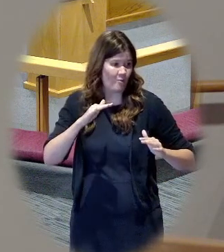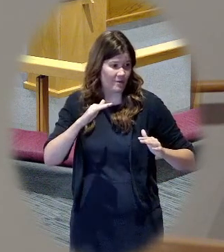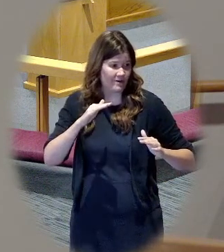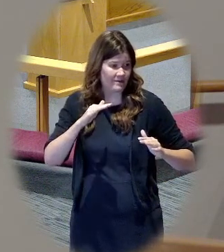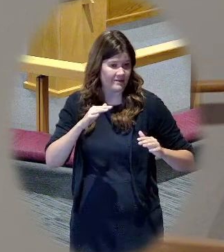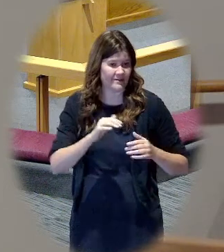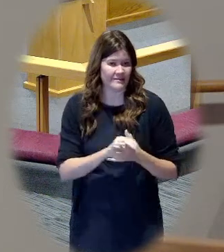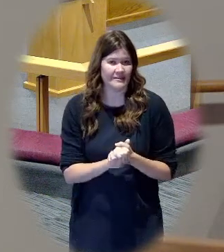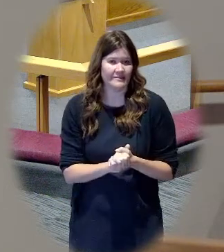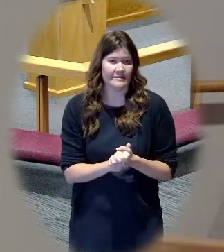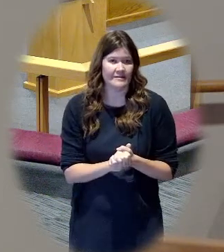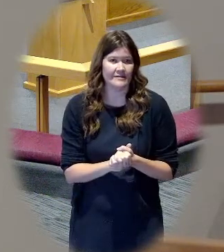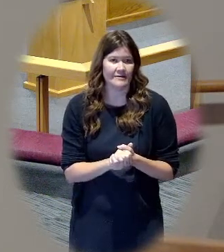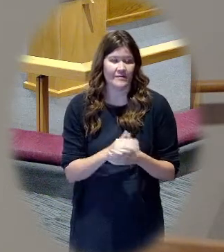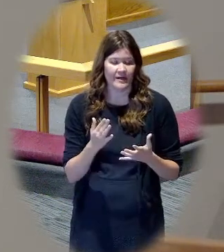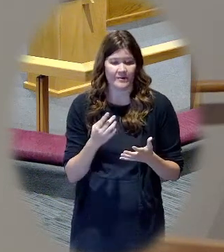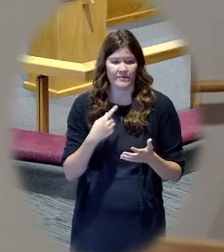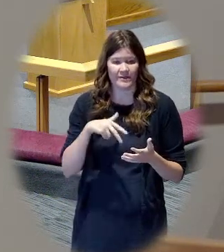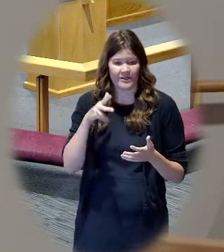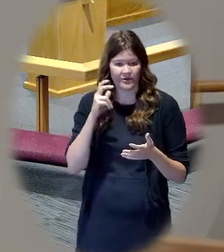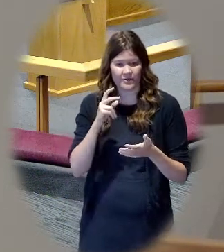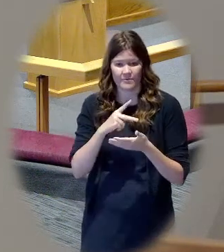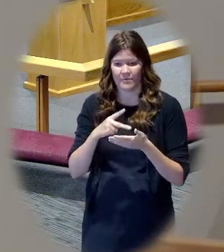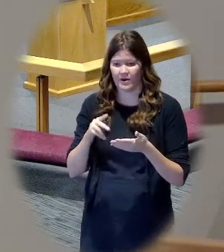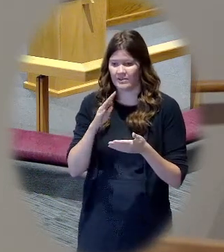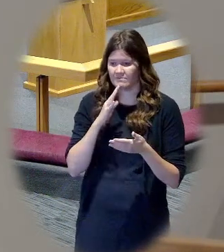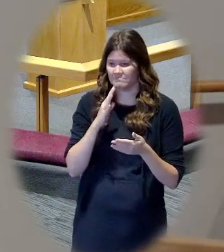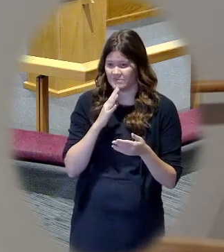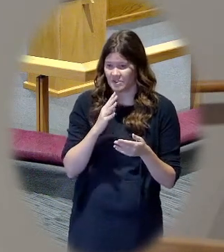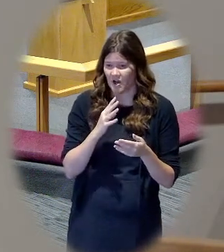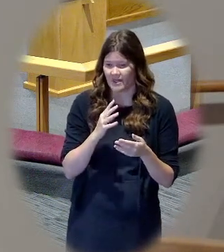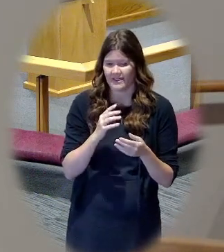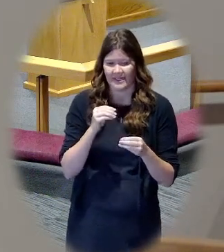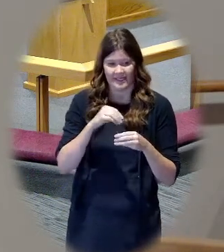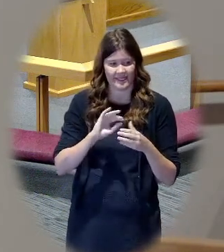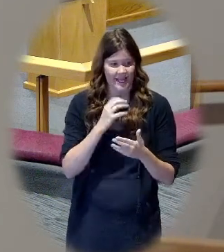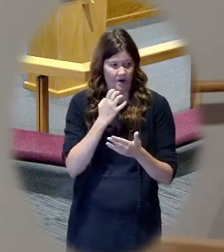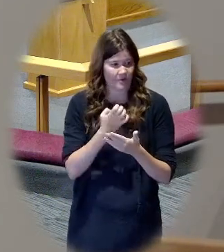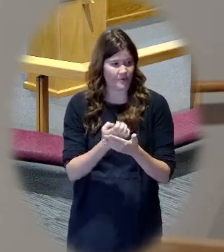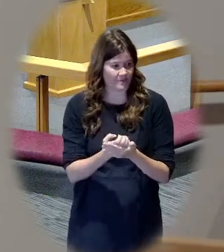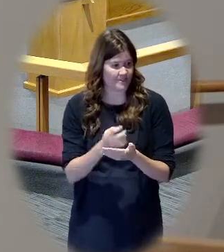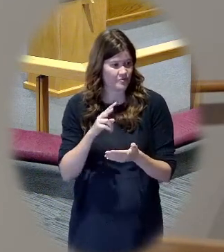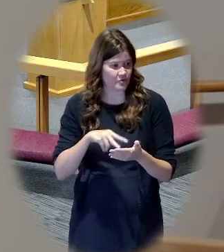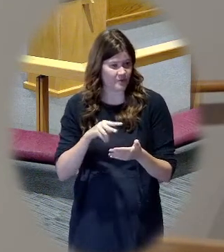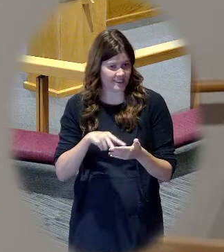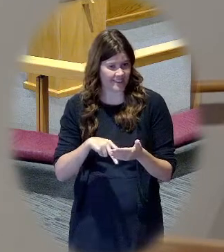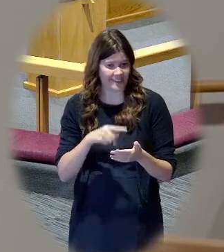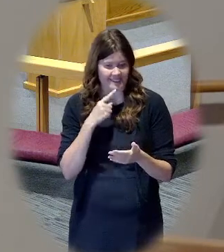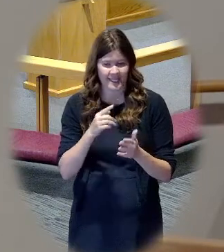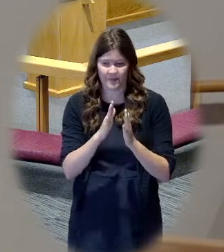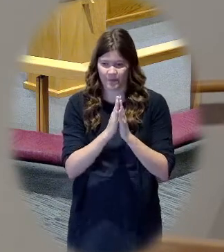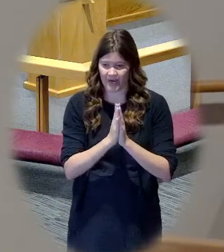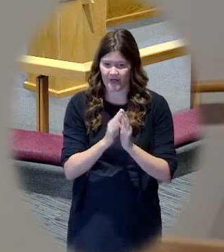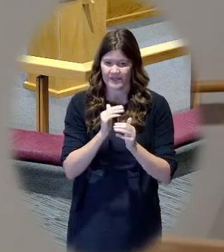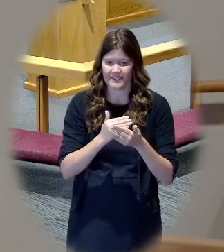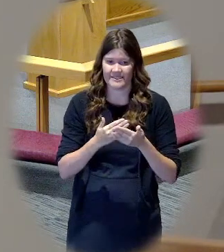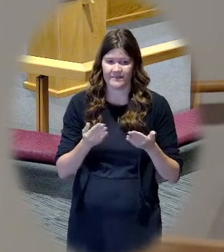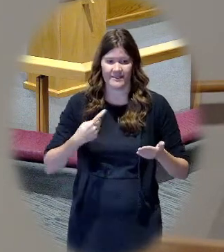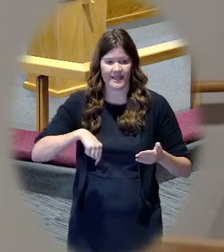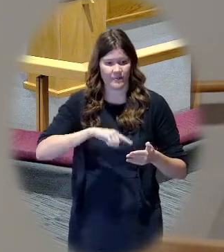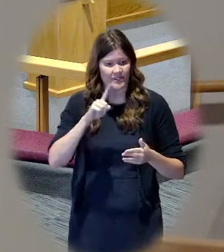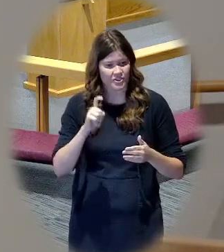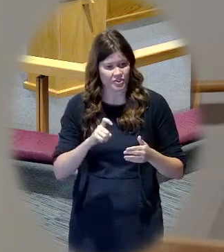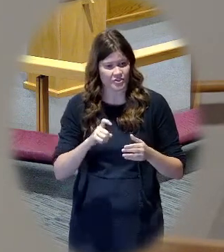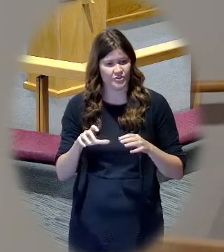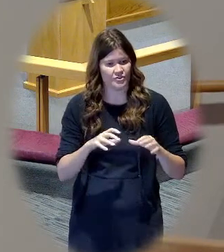We heard St. Paul speak this way recently in our epistle lesson too, citing prayer is something that we should do. It's